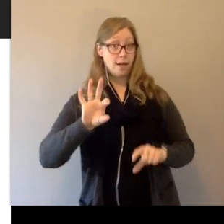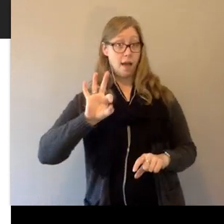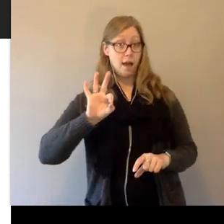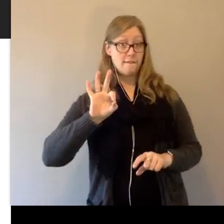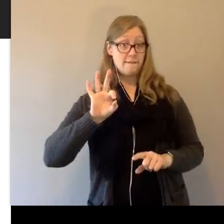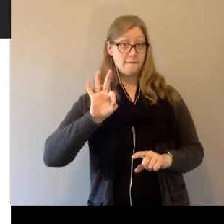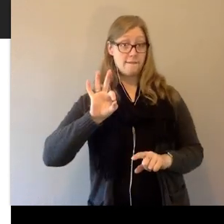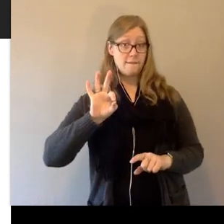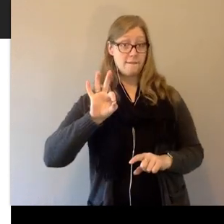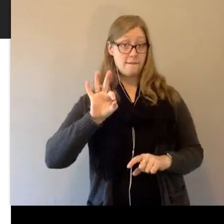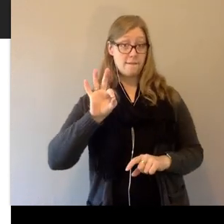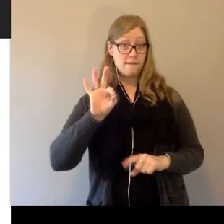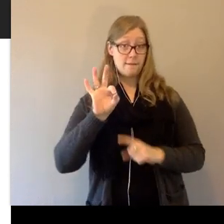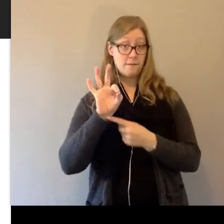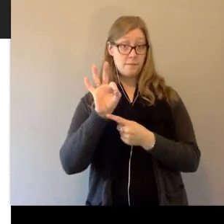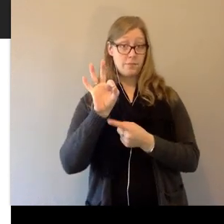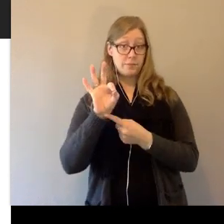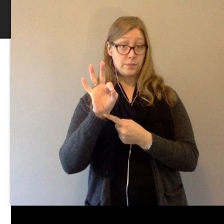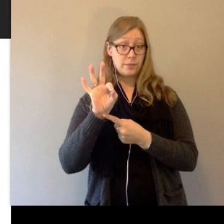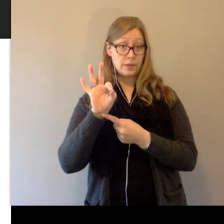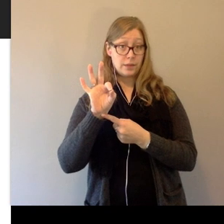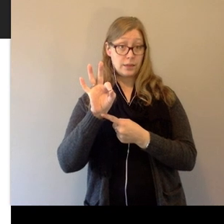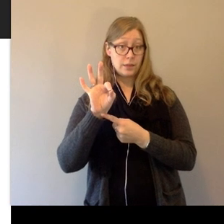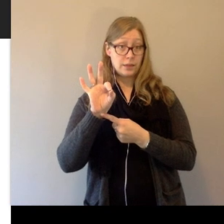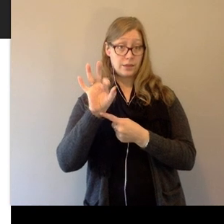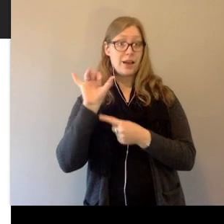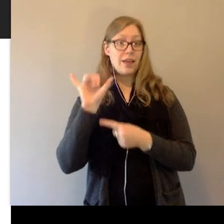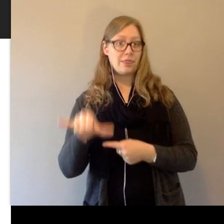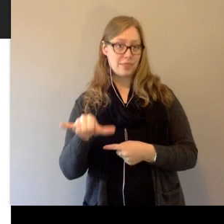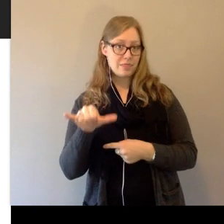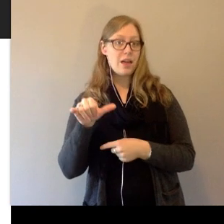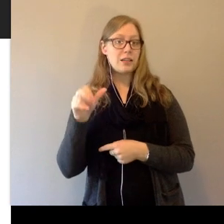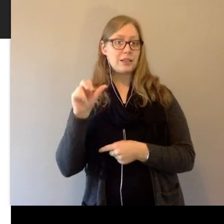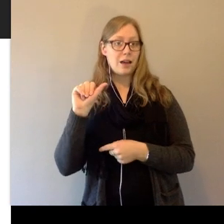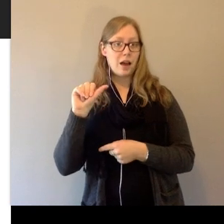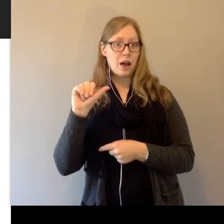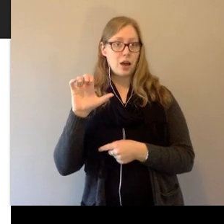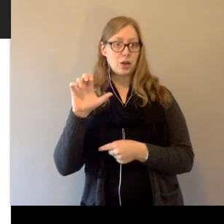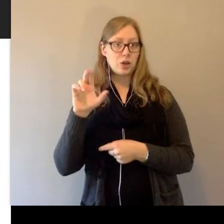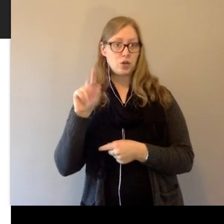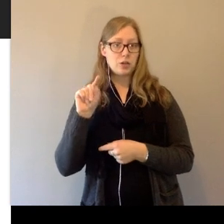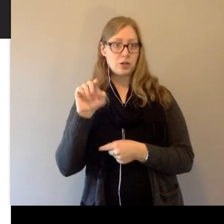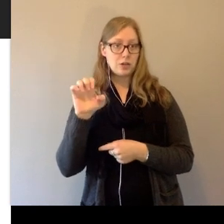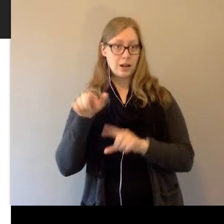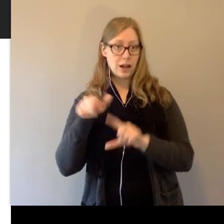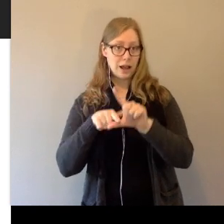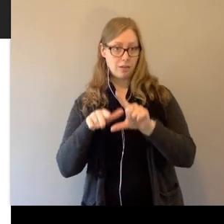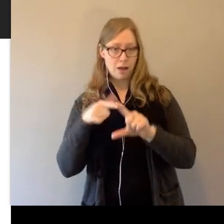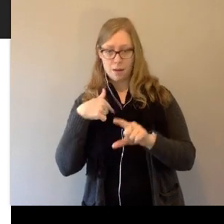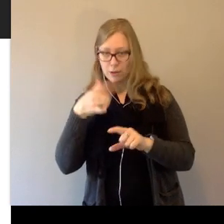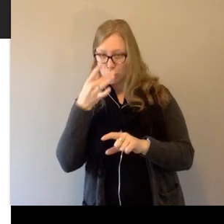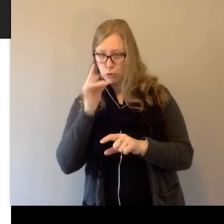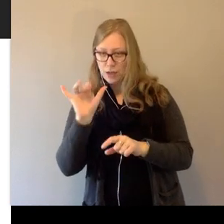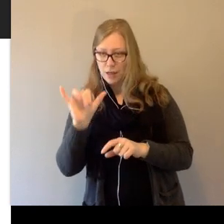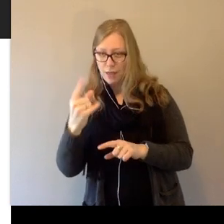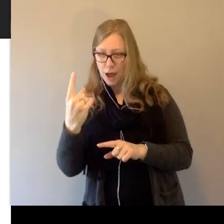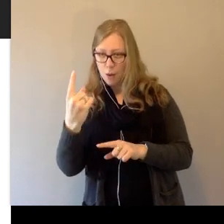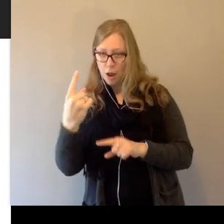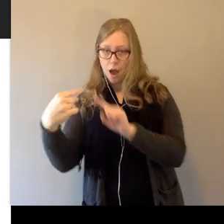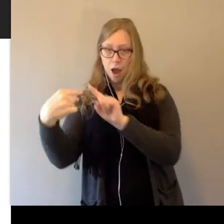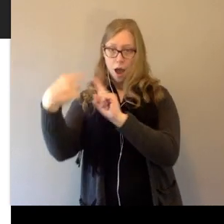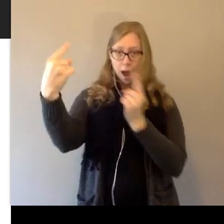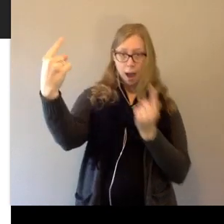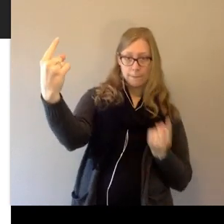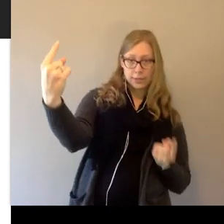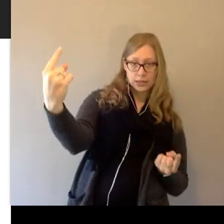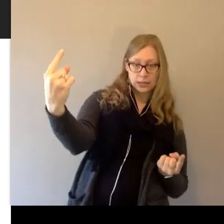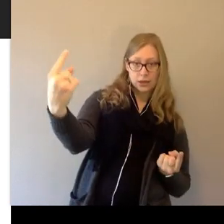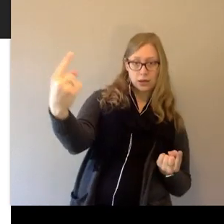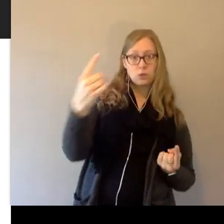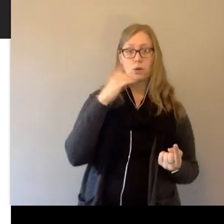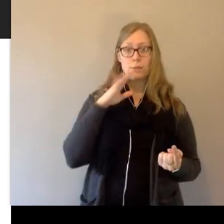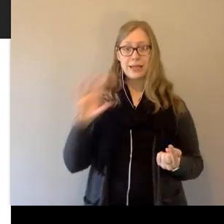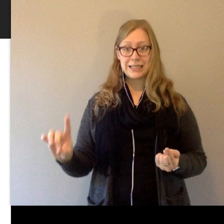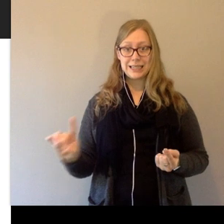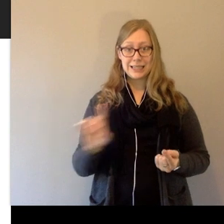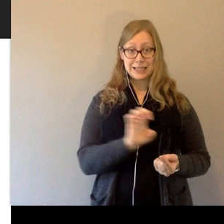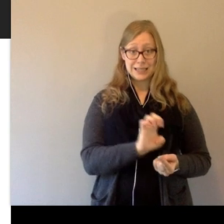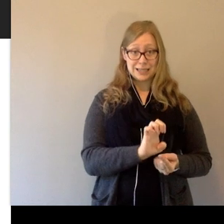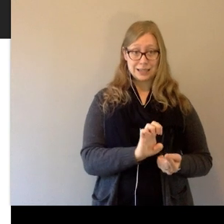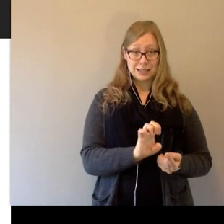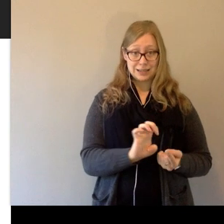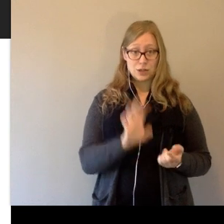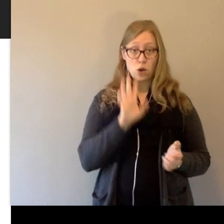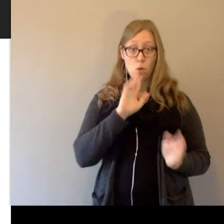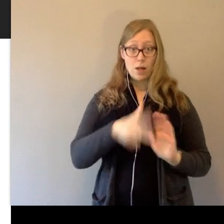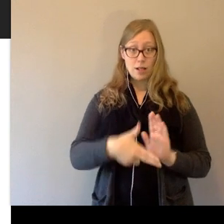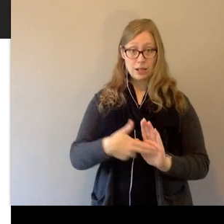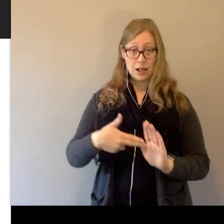the angle, the acute angle I'm interested in. So the opposite side is going to be DE. So I'm going to write opposite